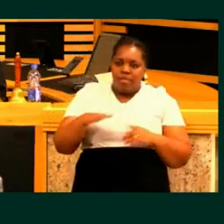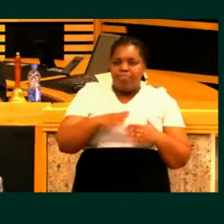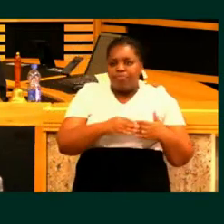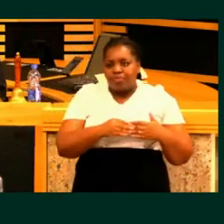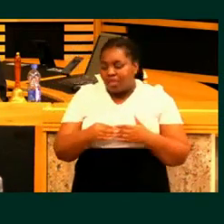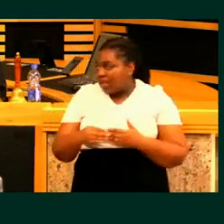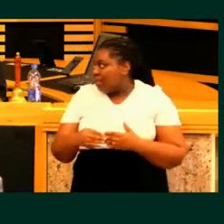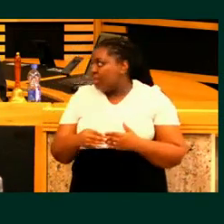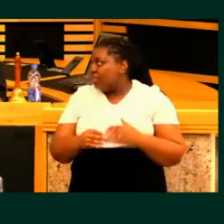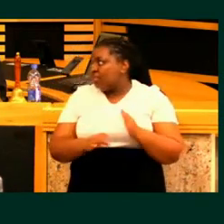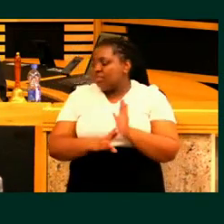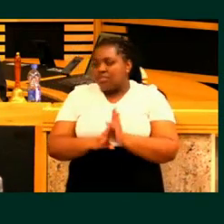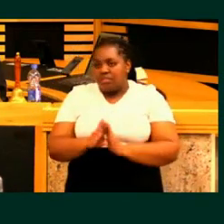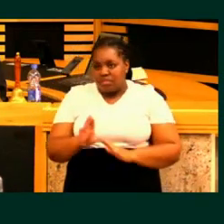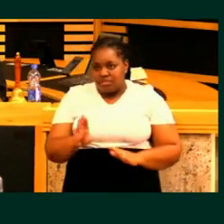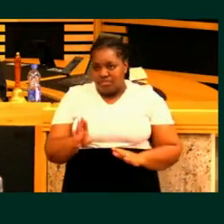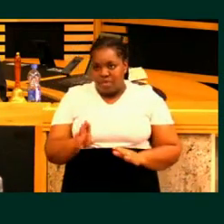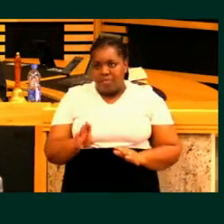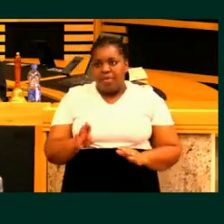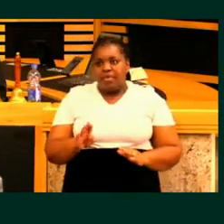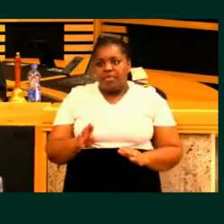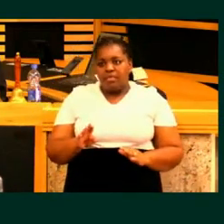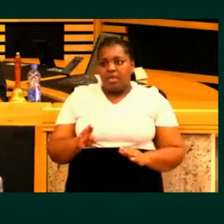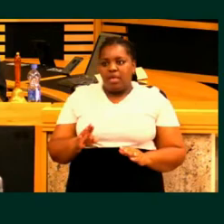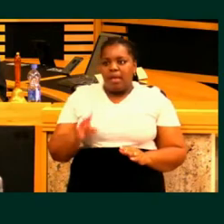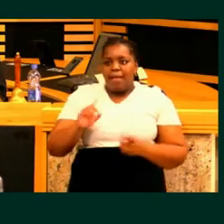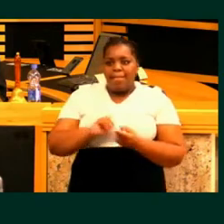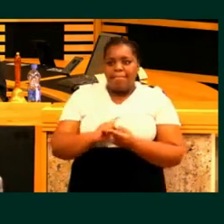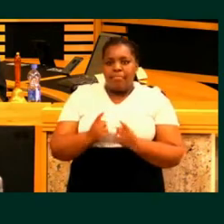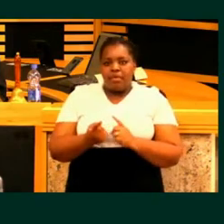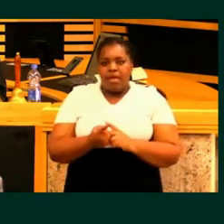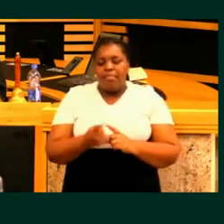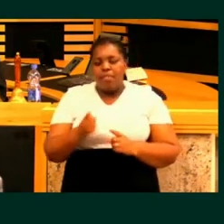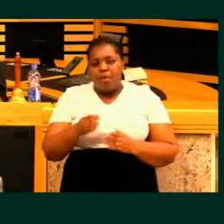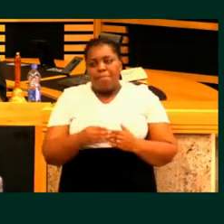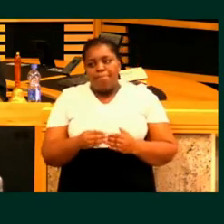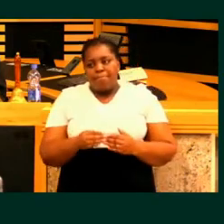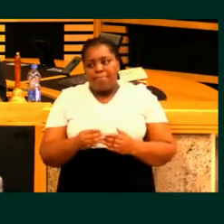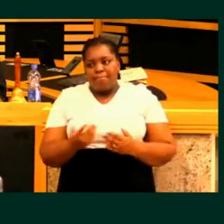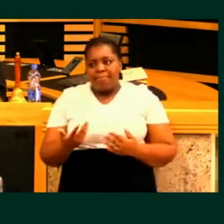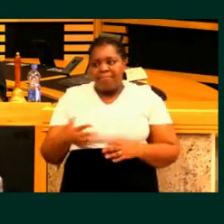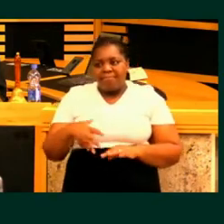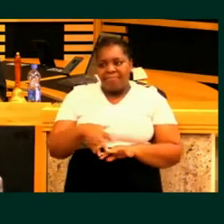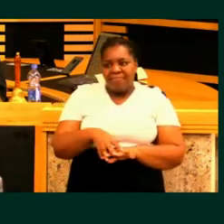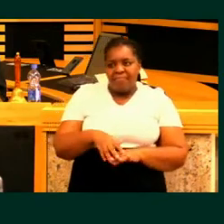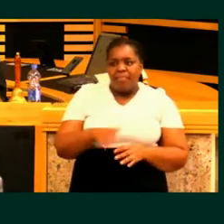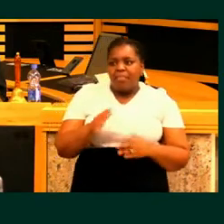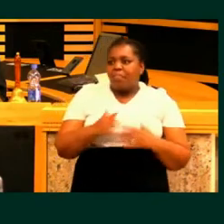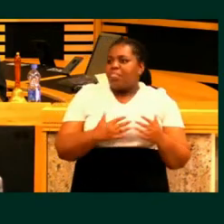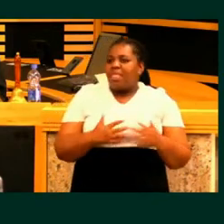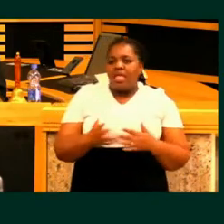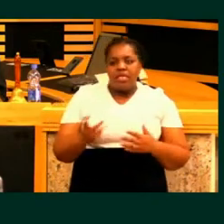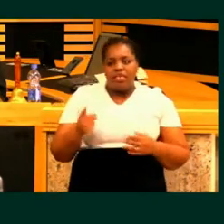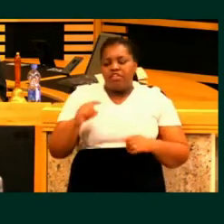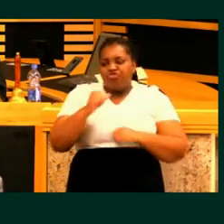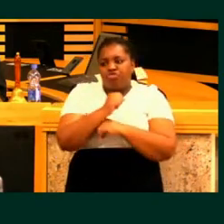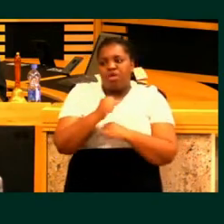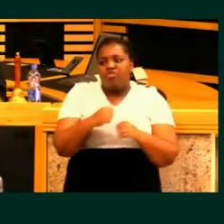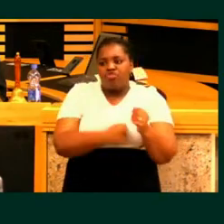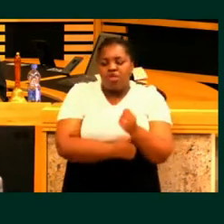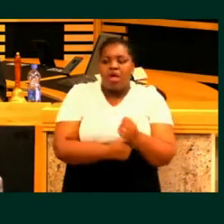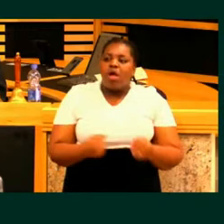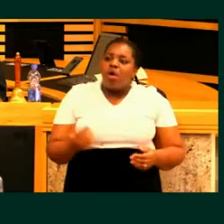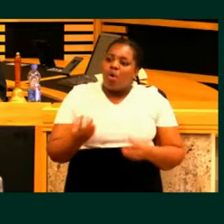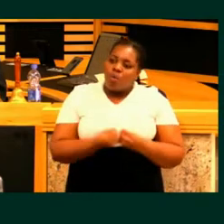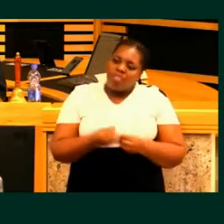development of all awareness programs in the workplace becoming members of trade unions and any representative structures within the